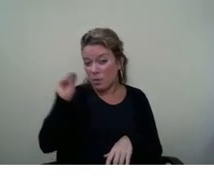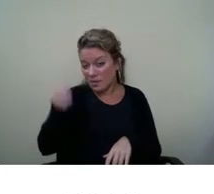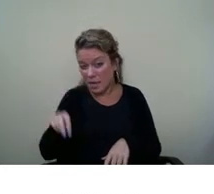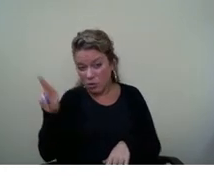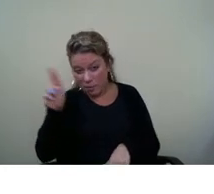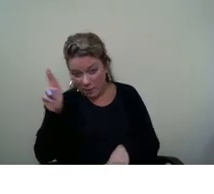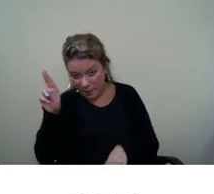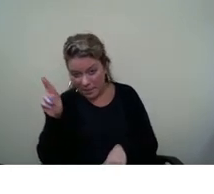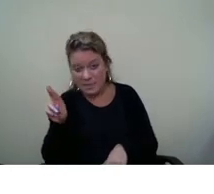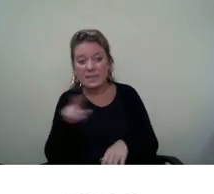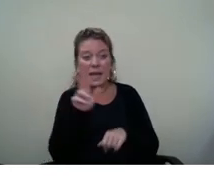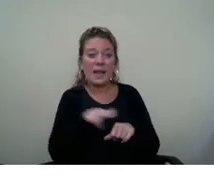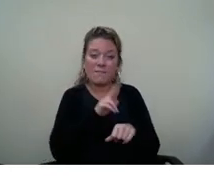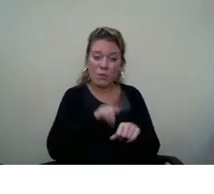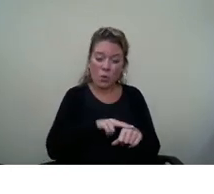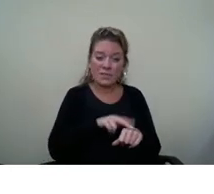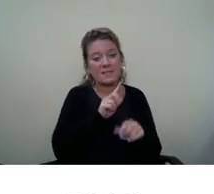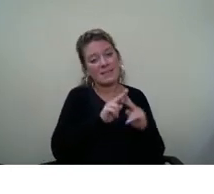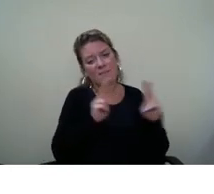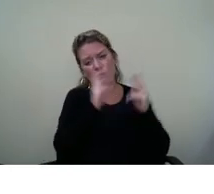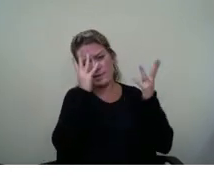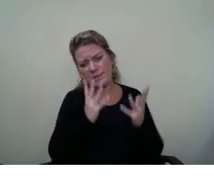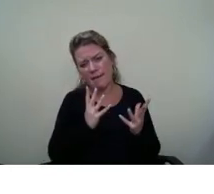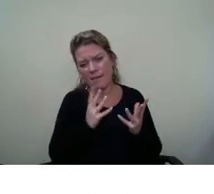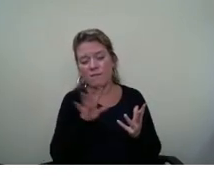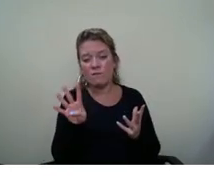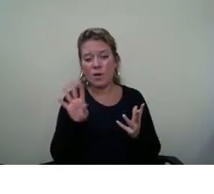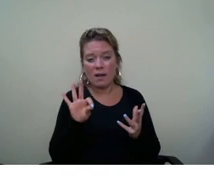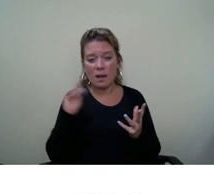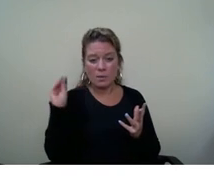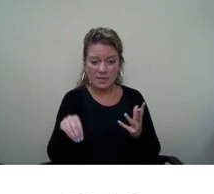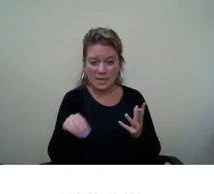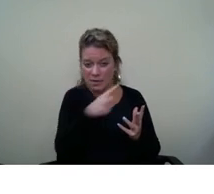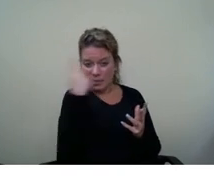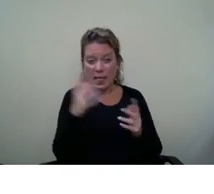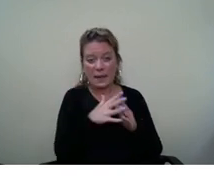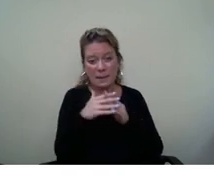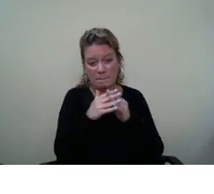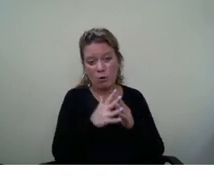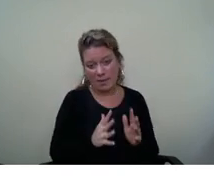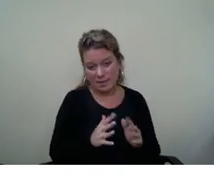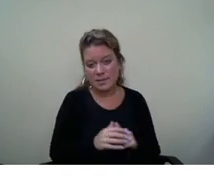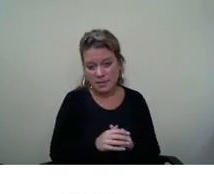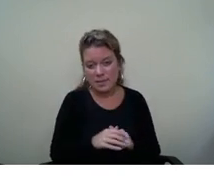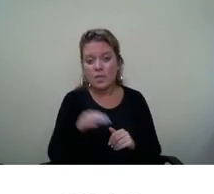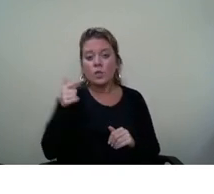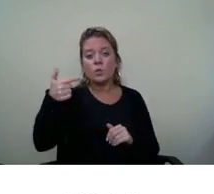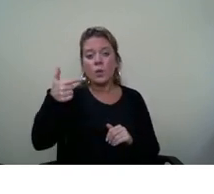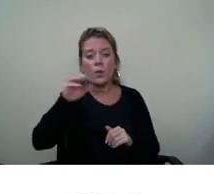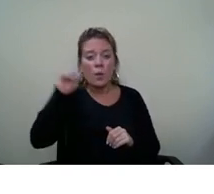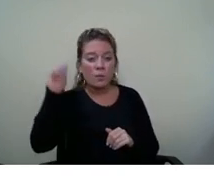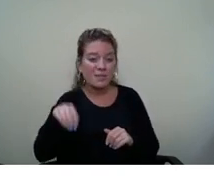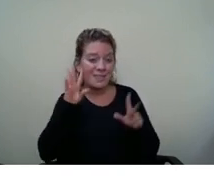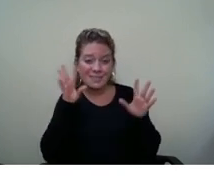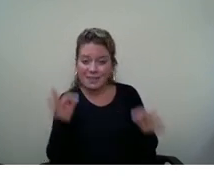of course, a very sad, unfortunate 49% of Black Americans, right? The 21%